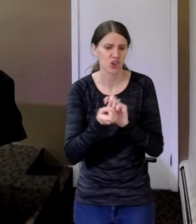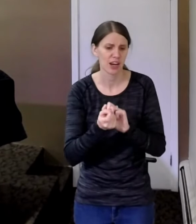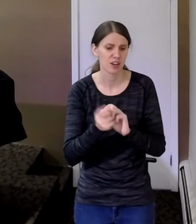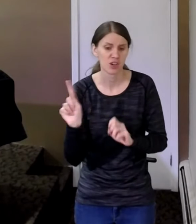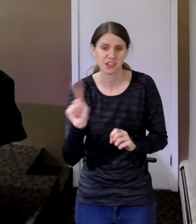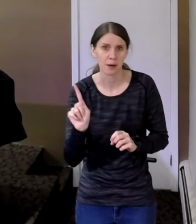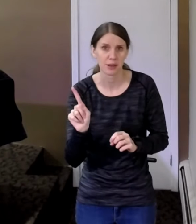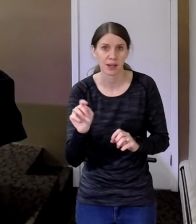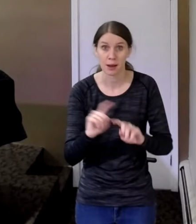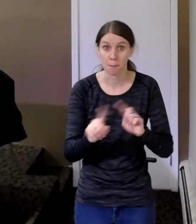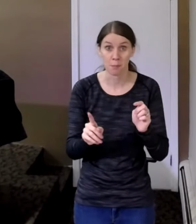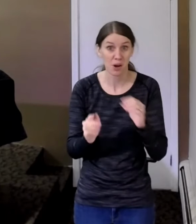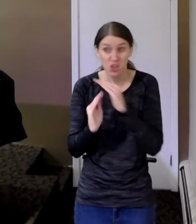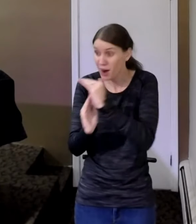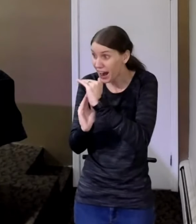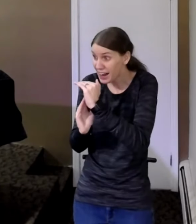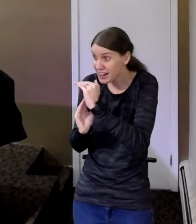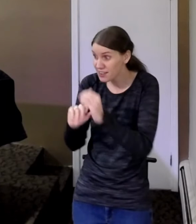from people because